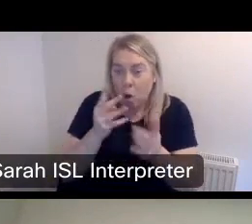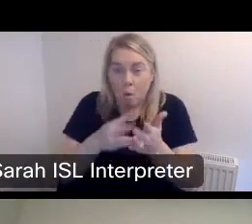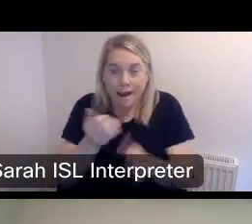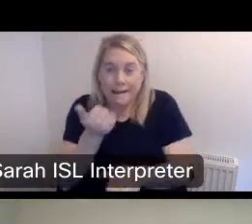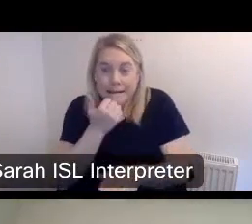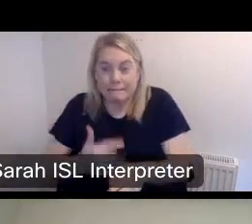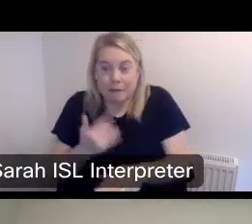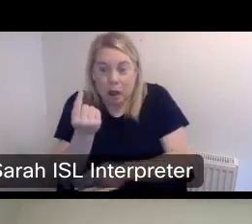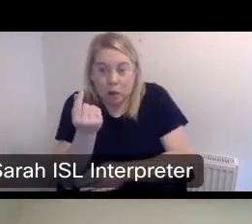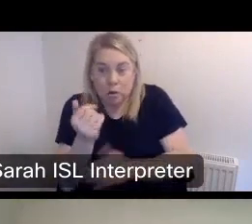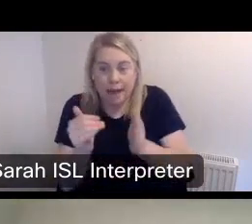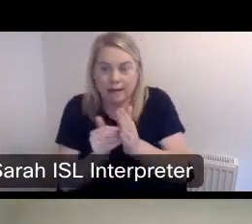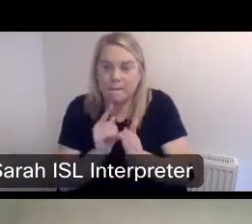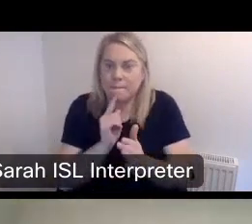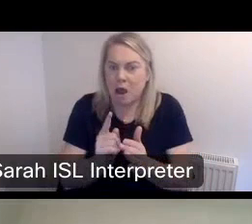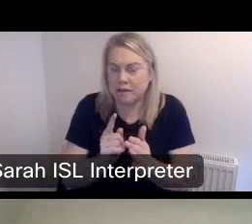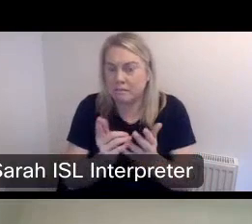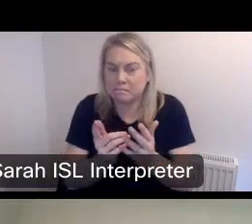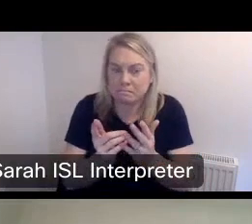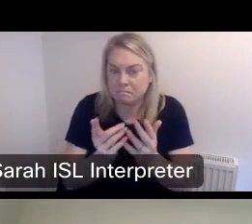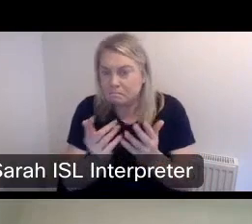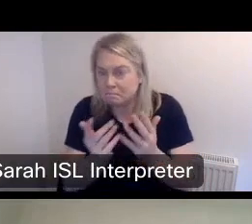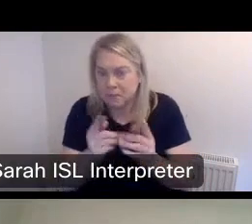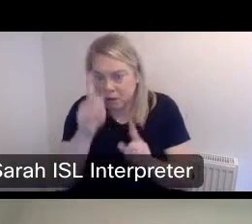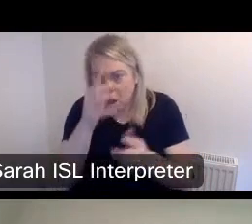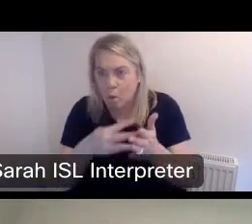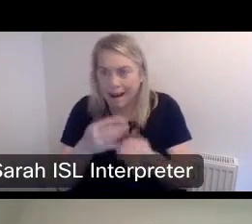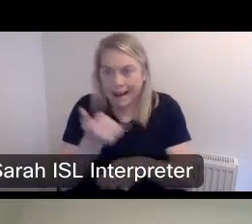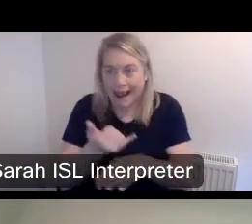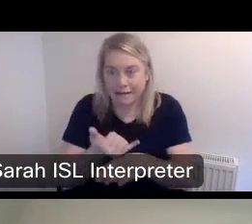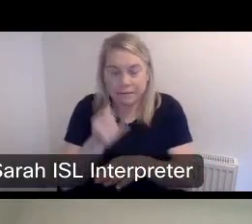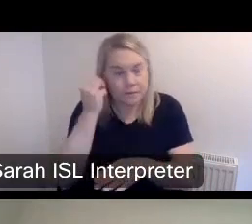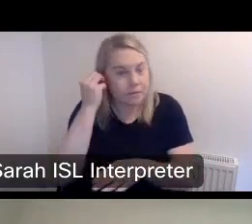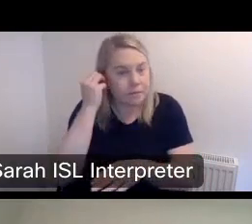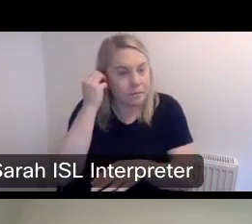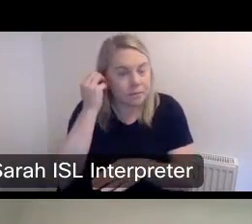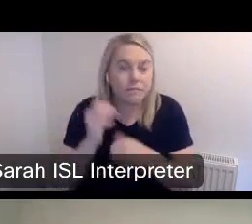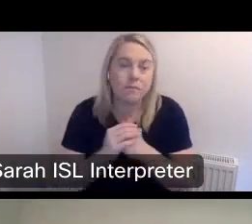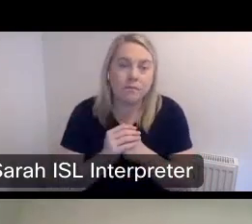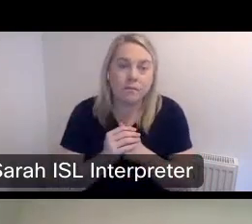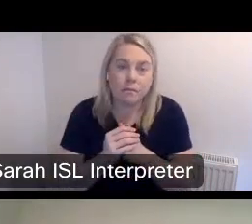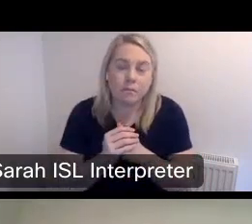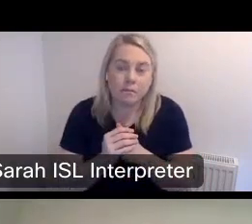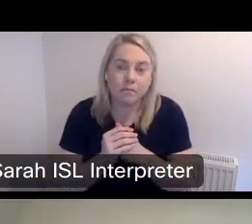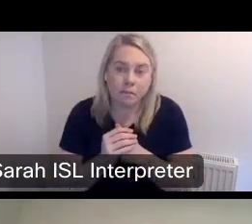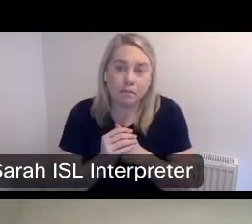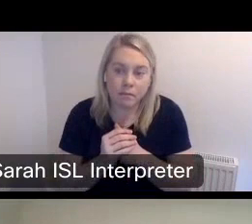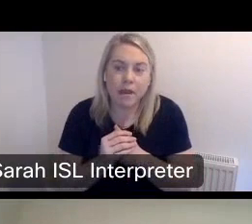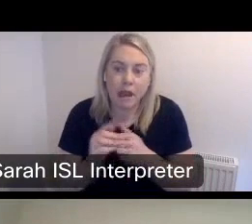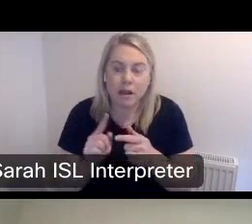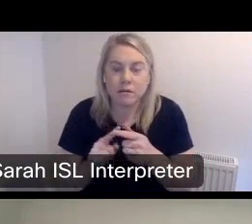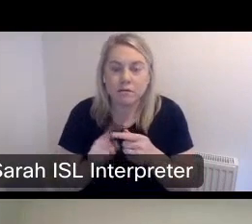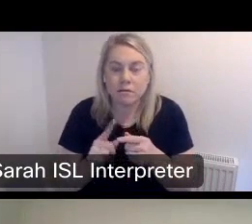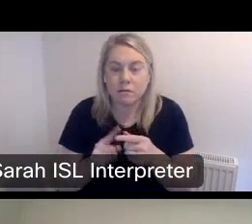that yet, but we do feel that it will be very imminent, and certainly we're